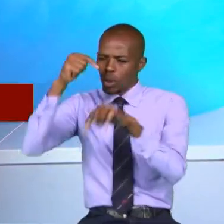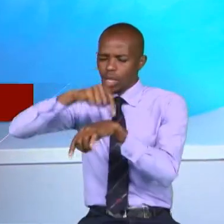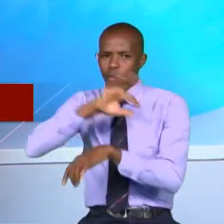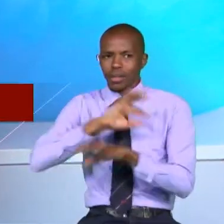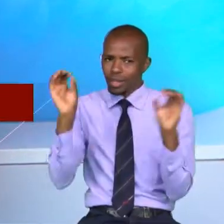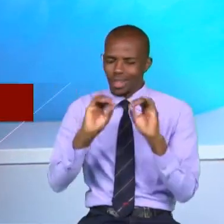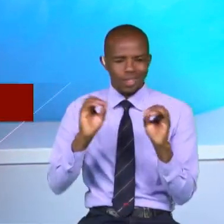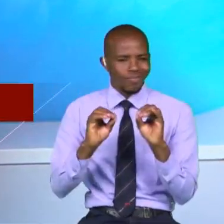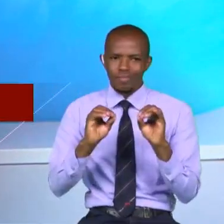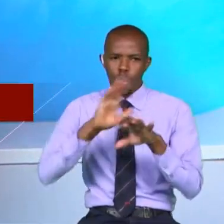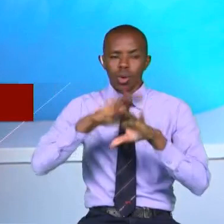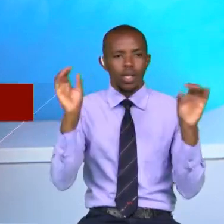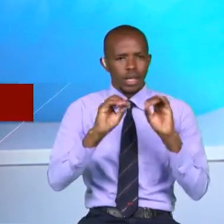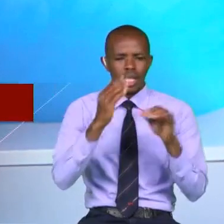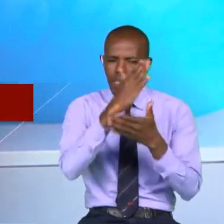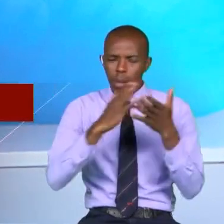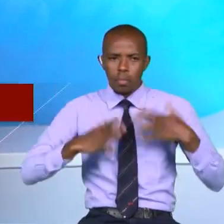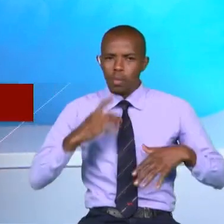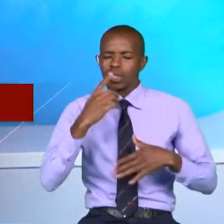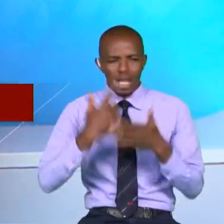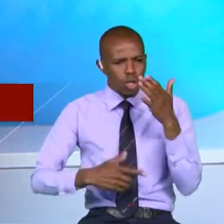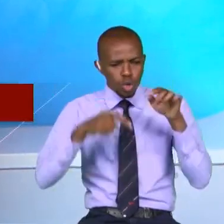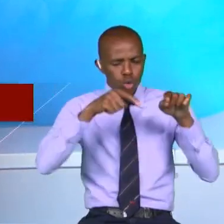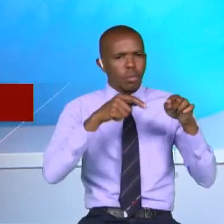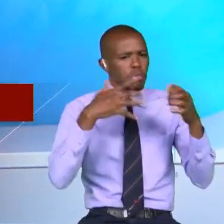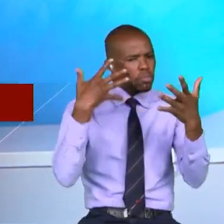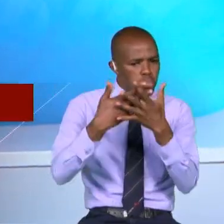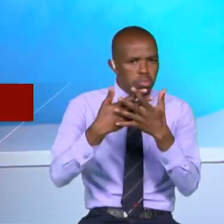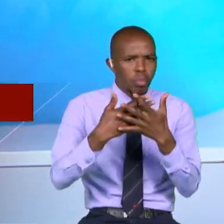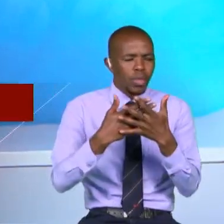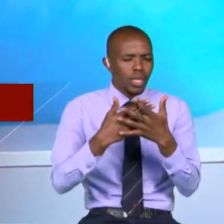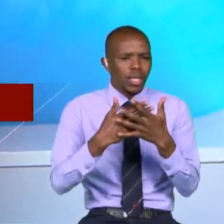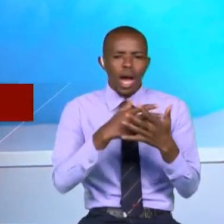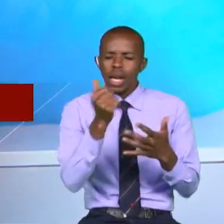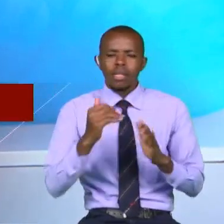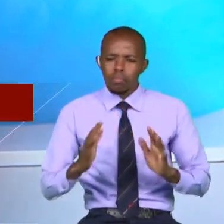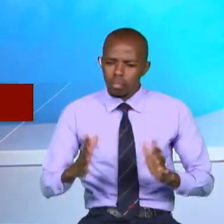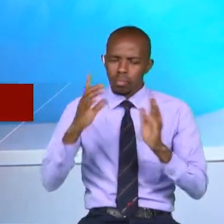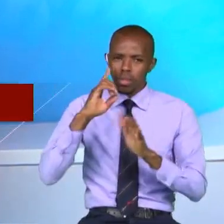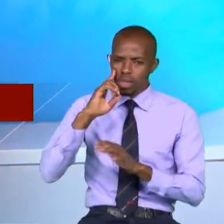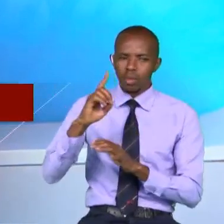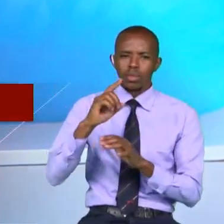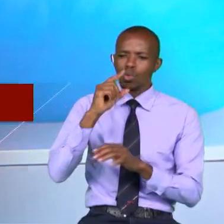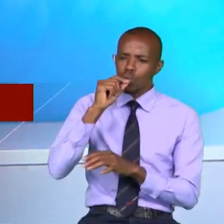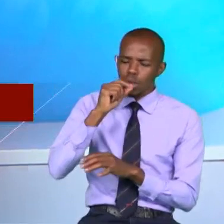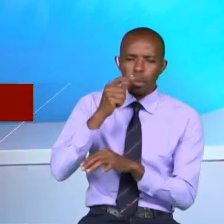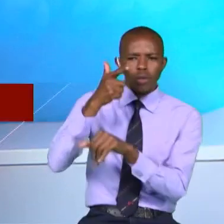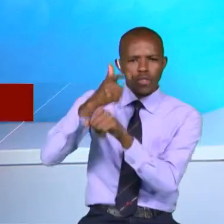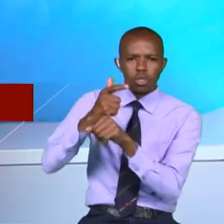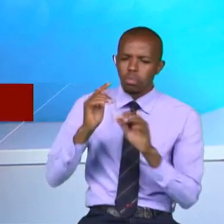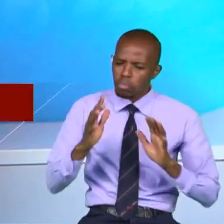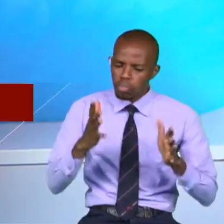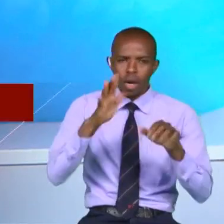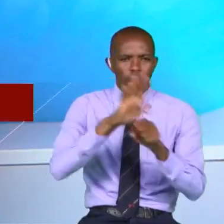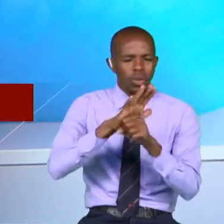does not benefit you. Mm. Some of the people crying that they're being persecuted today were celebrating loudly, and we can show tweets and videos of them celebrating